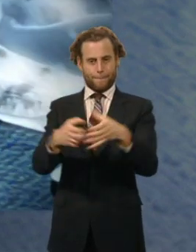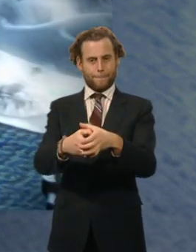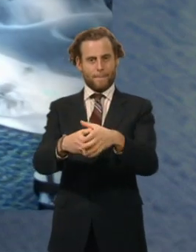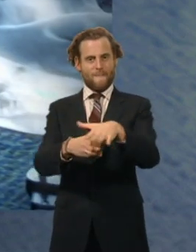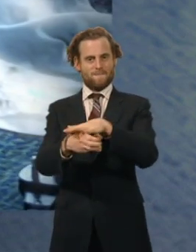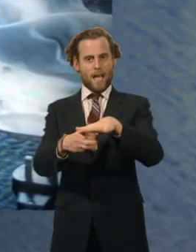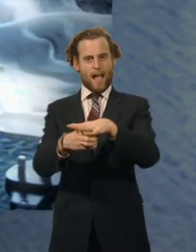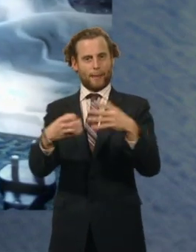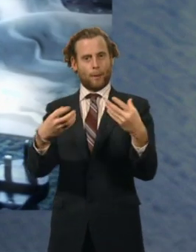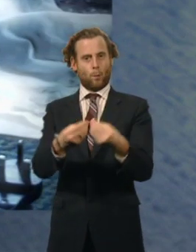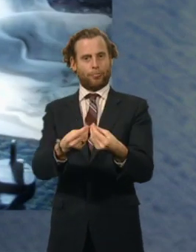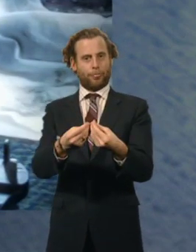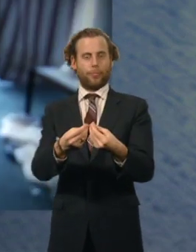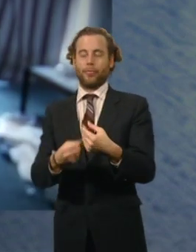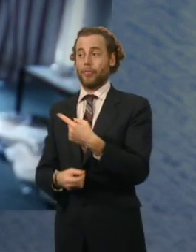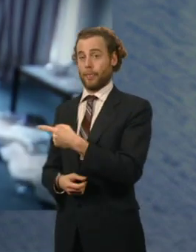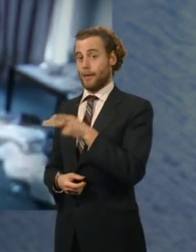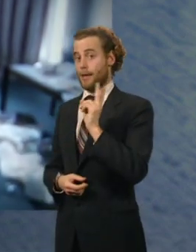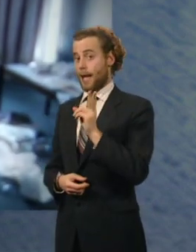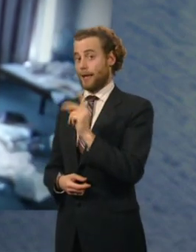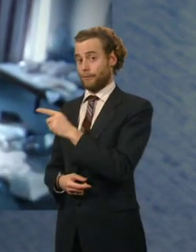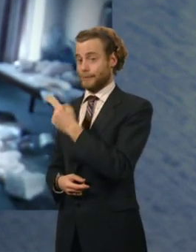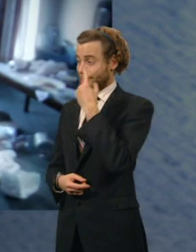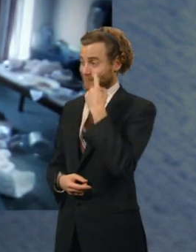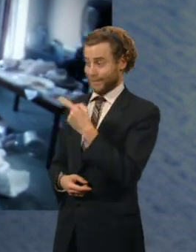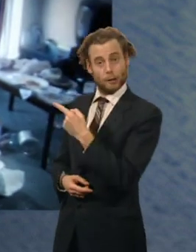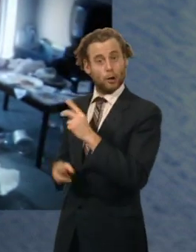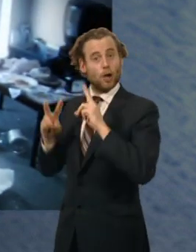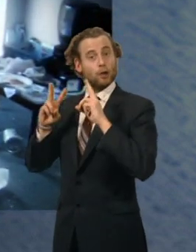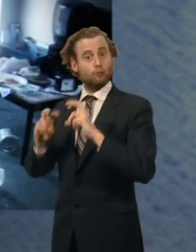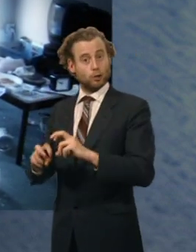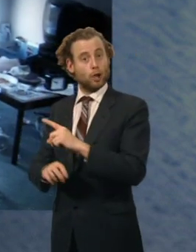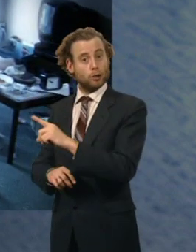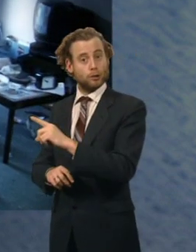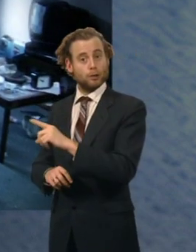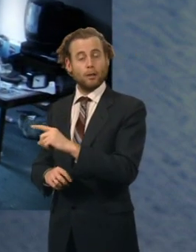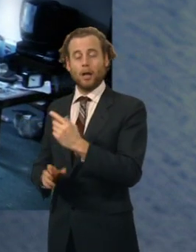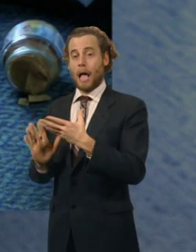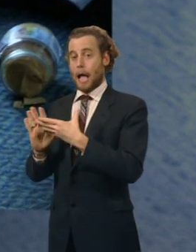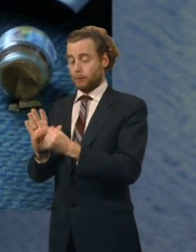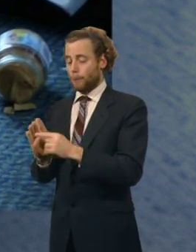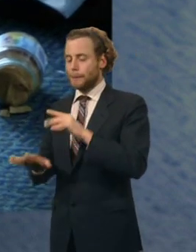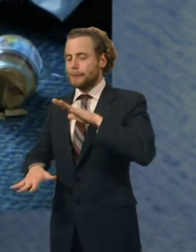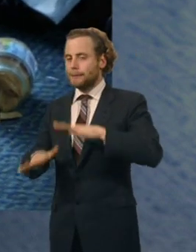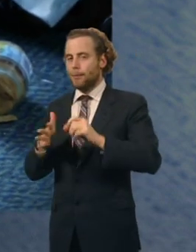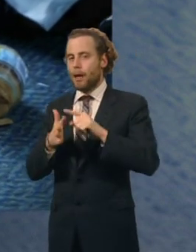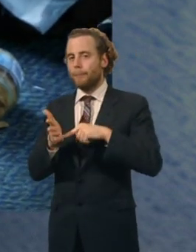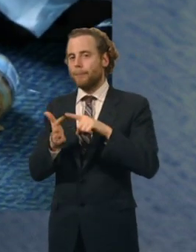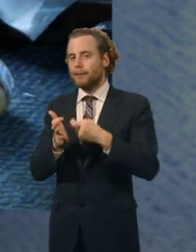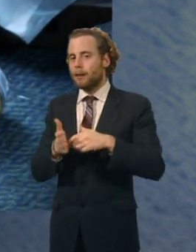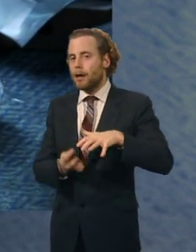Again, like Peter, most of the children in this small study faced ongoing, grinding neglect. Their